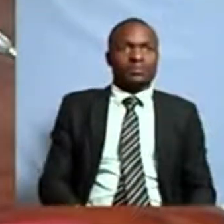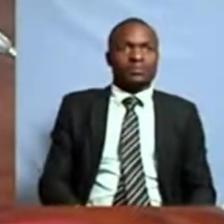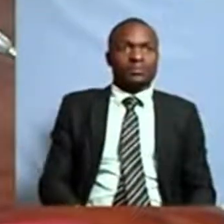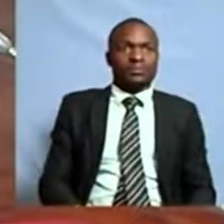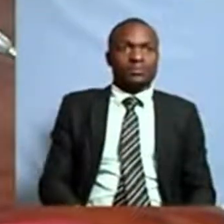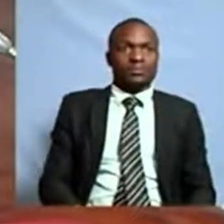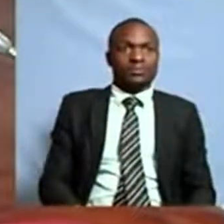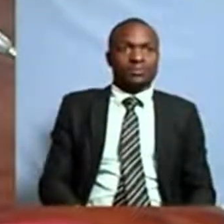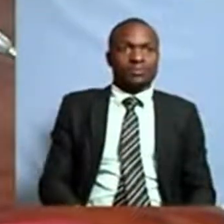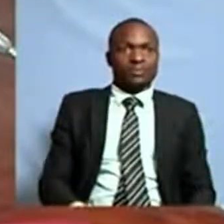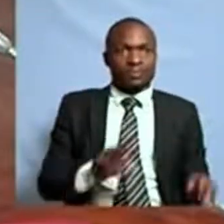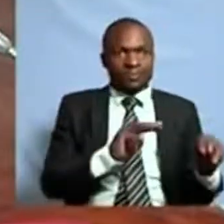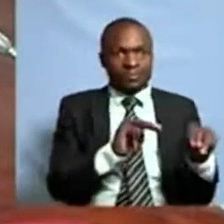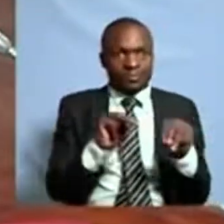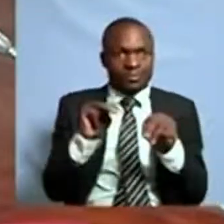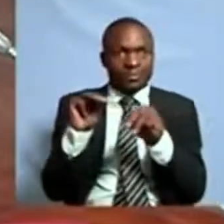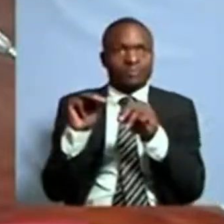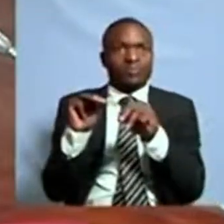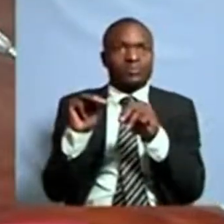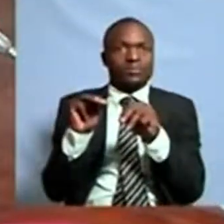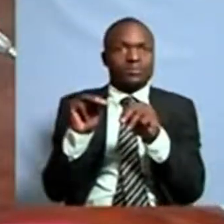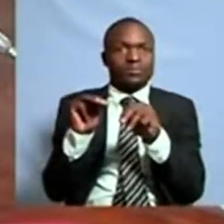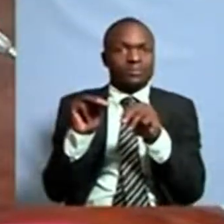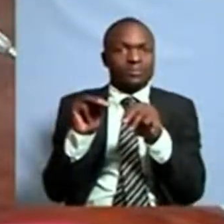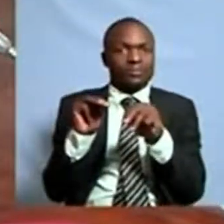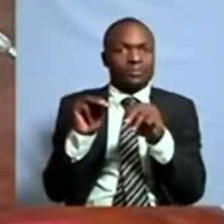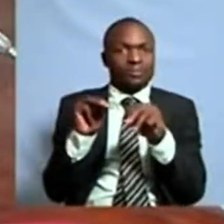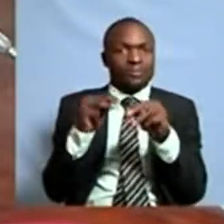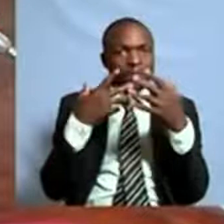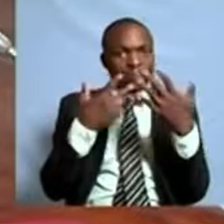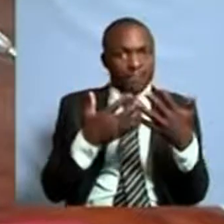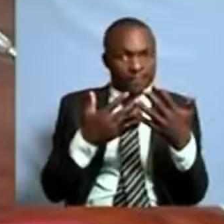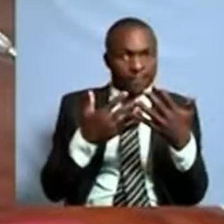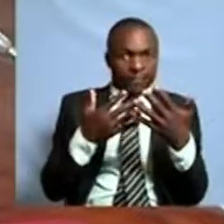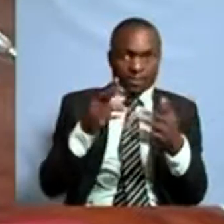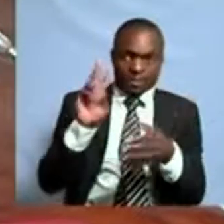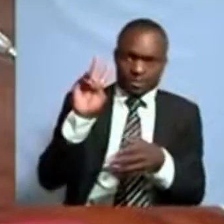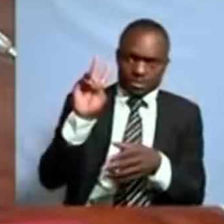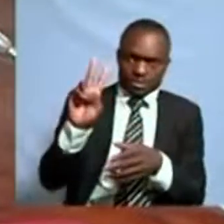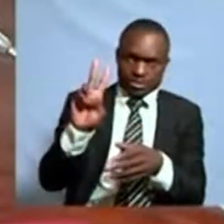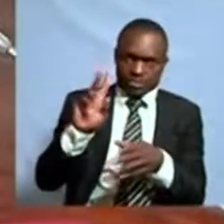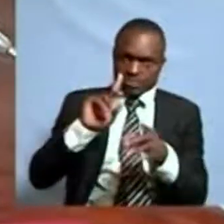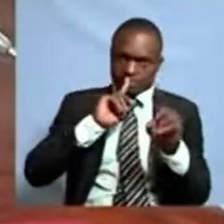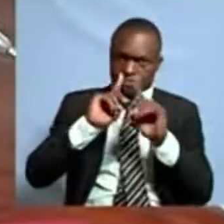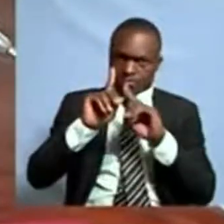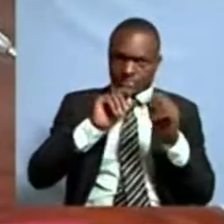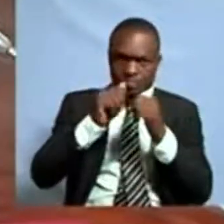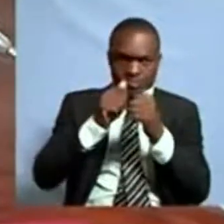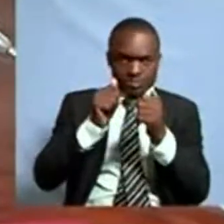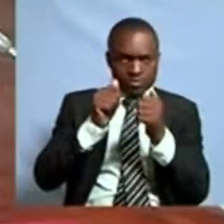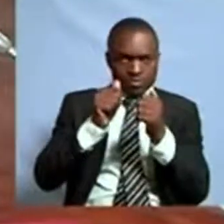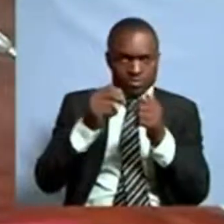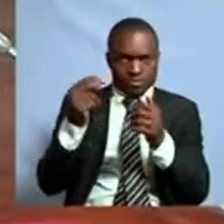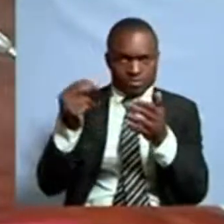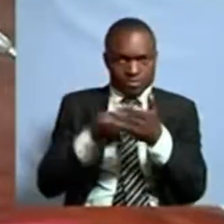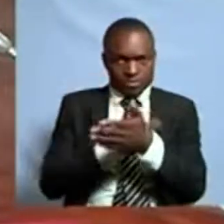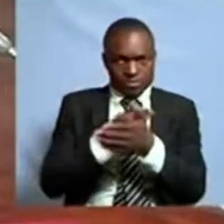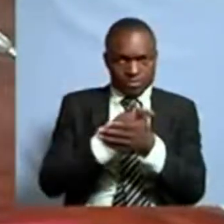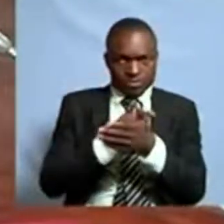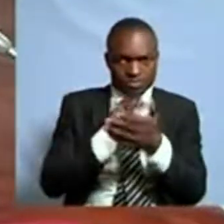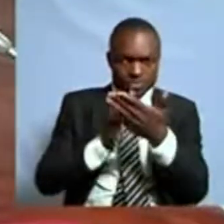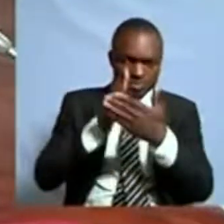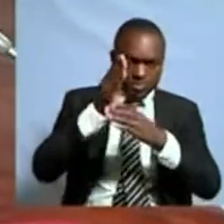Chair, moving on our paper on page 2 to discuss the insertion of a new subsection immediately